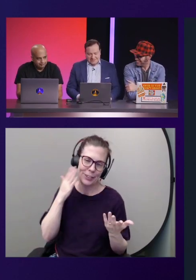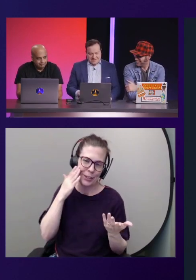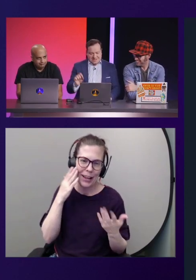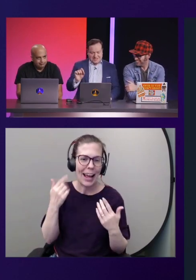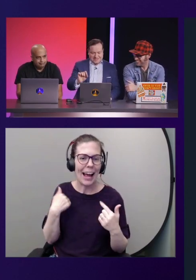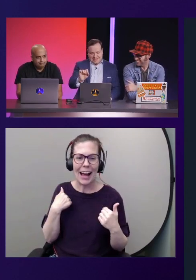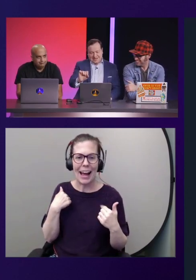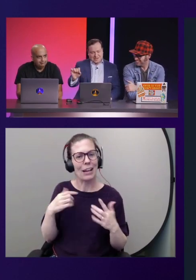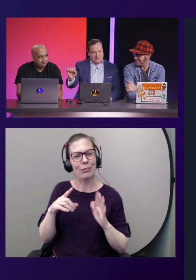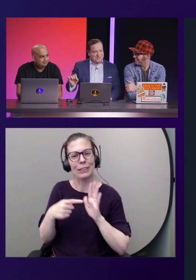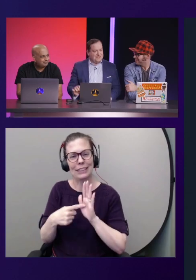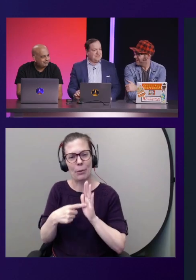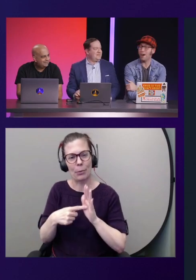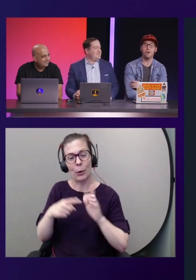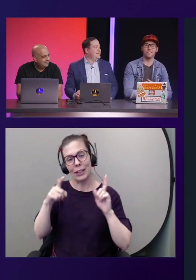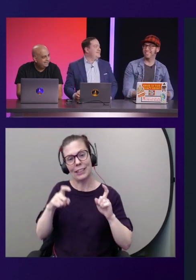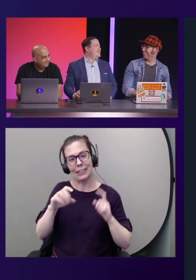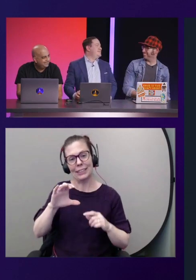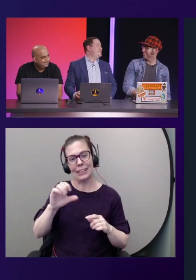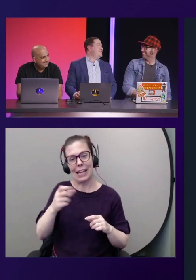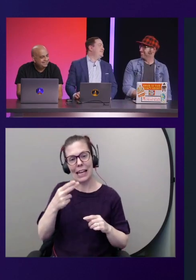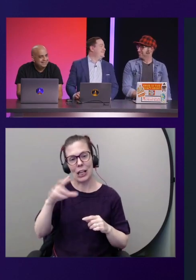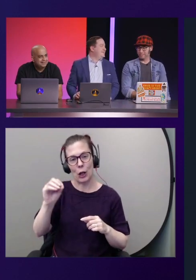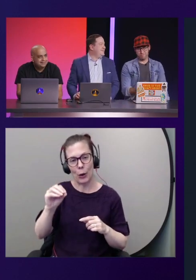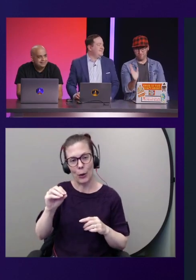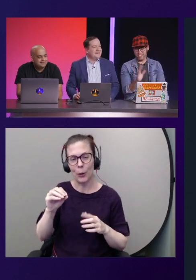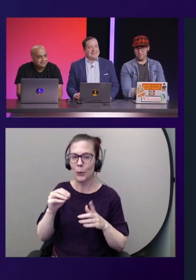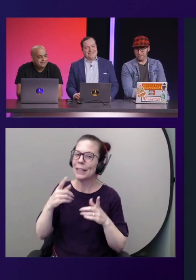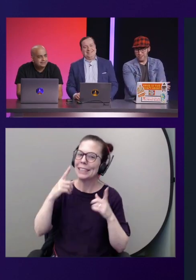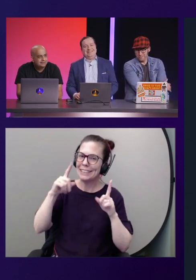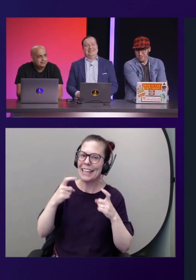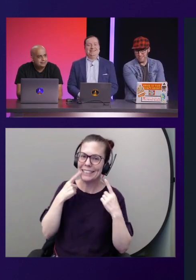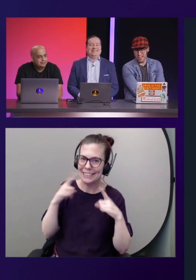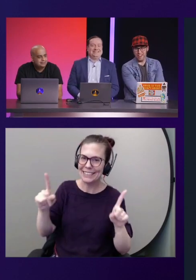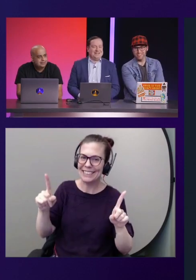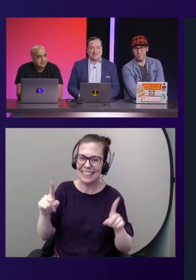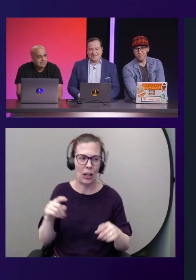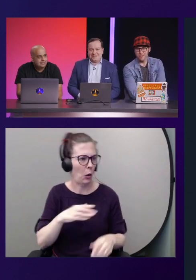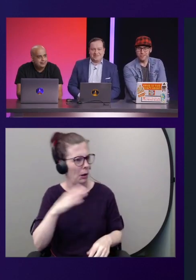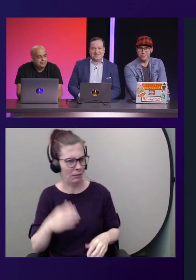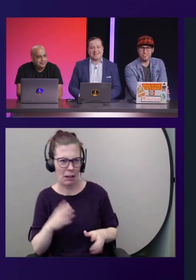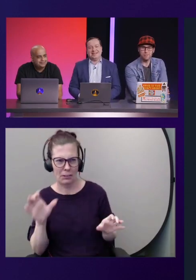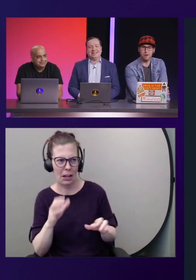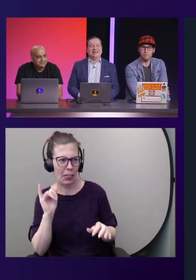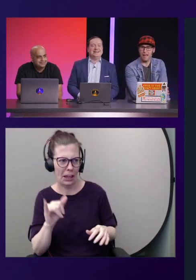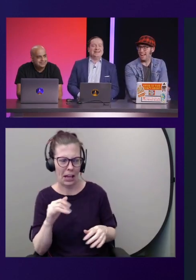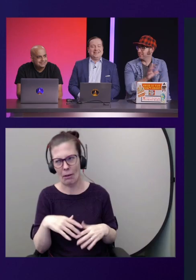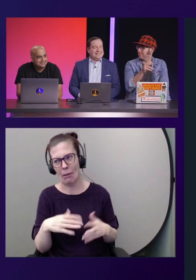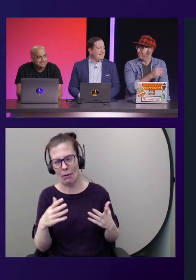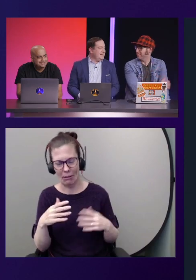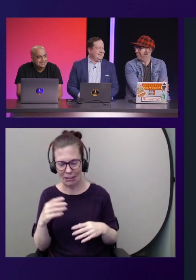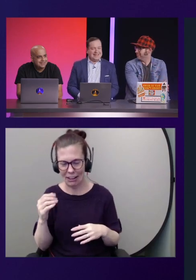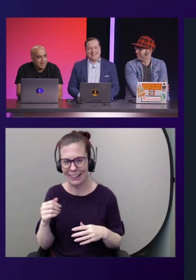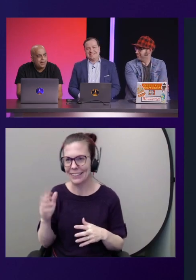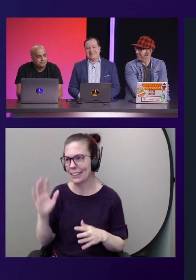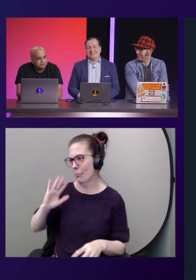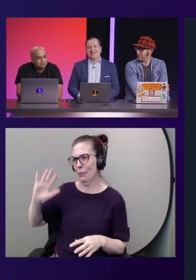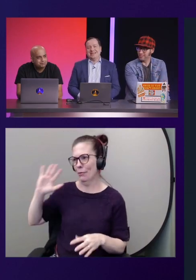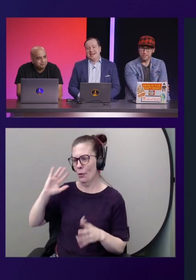demo where the test is echo. Test succeeded. Definitely never done that. No, who does that? Yeah. Pass.